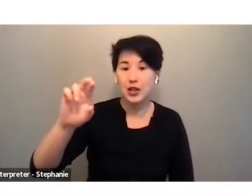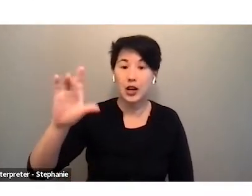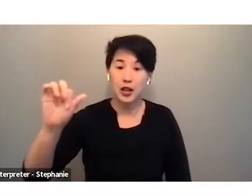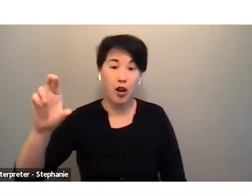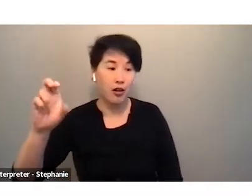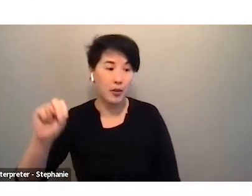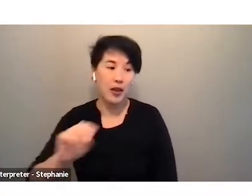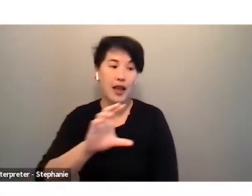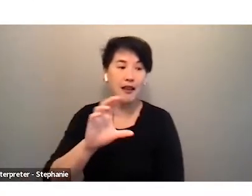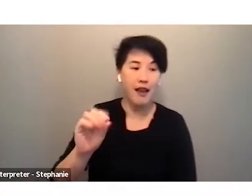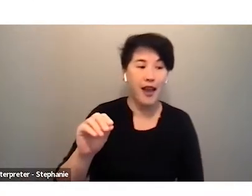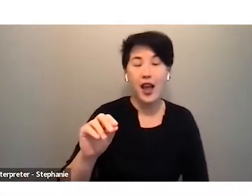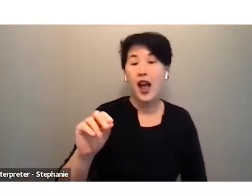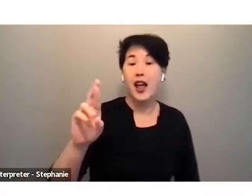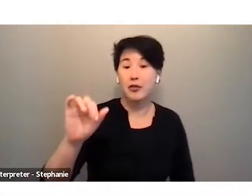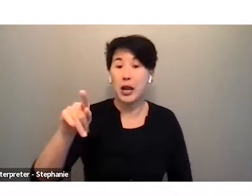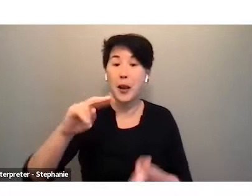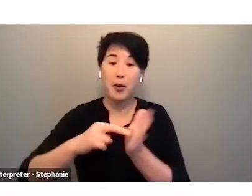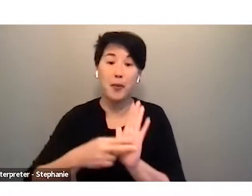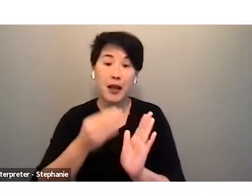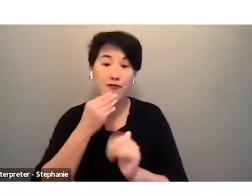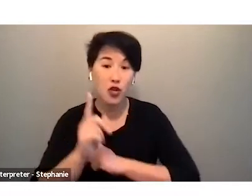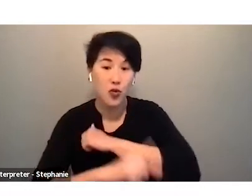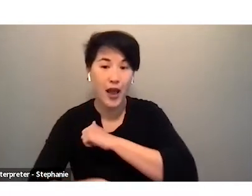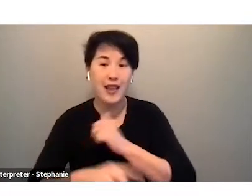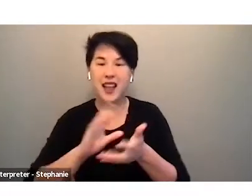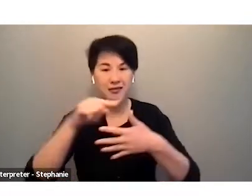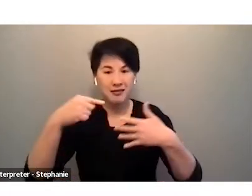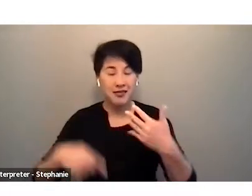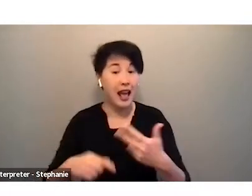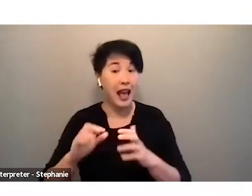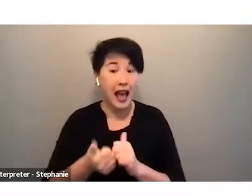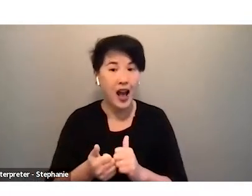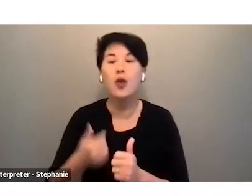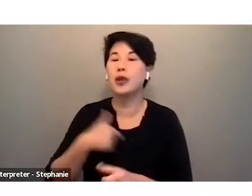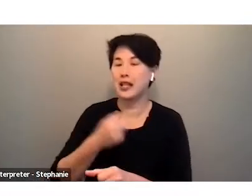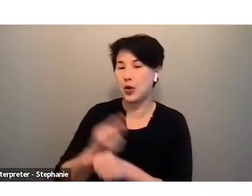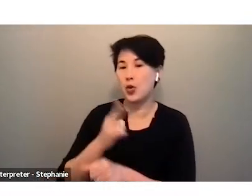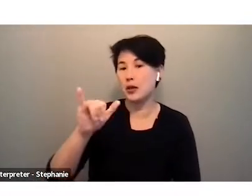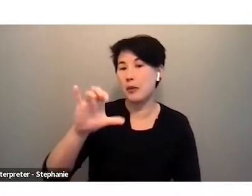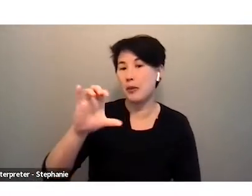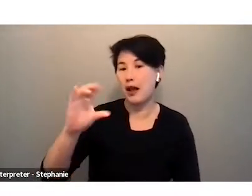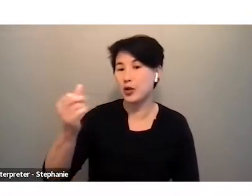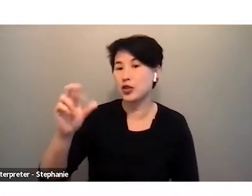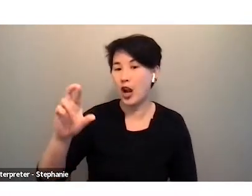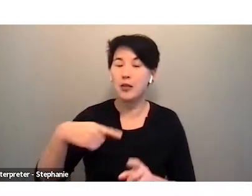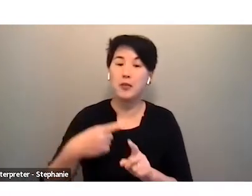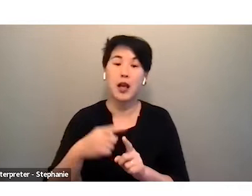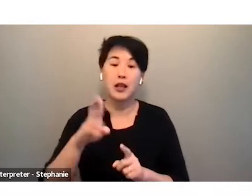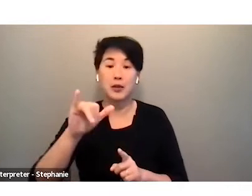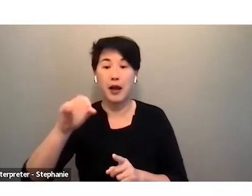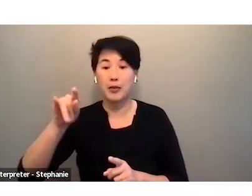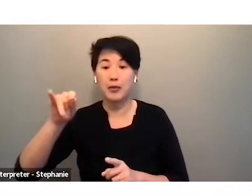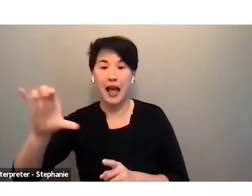deteriorate. And so how this is possible is with the help of an ancient material called biochar and our bioplastic recipe, which